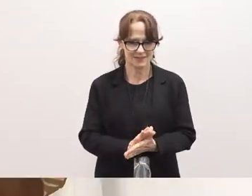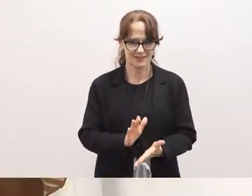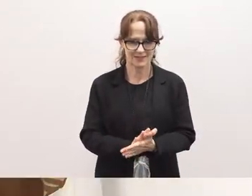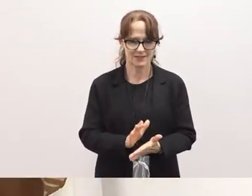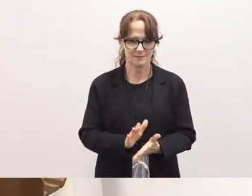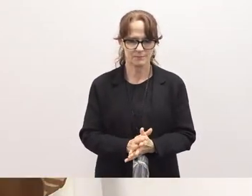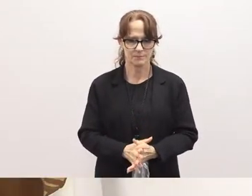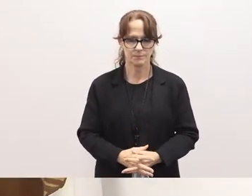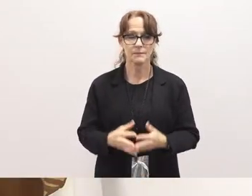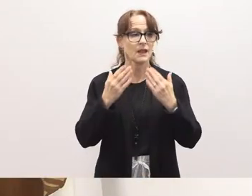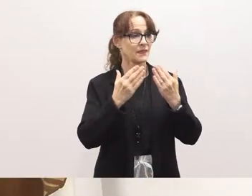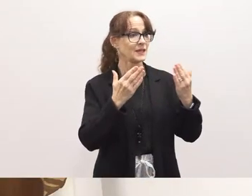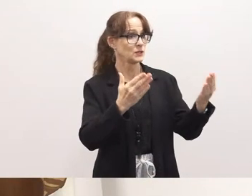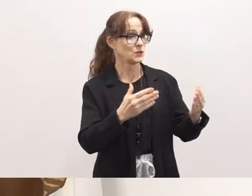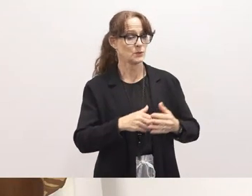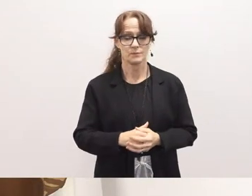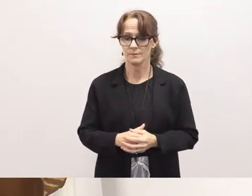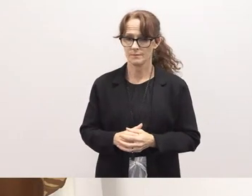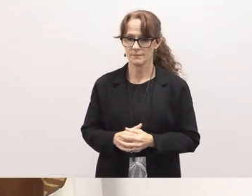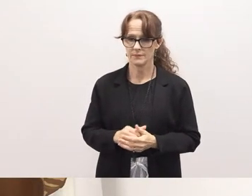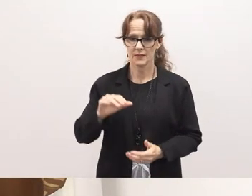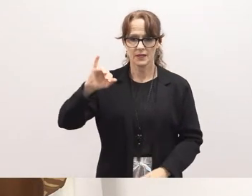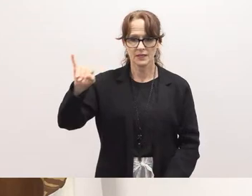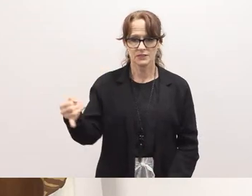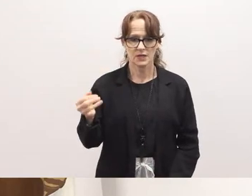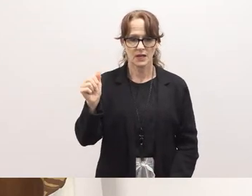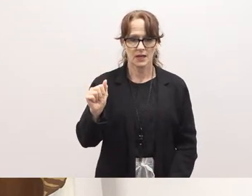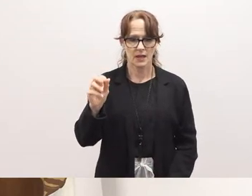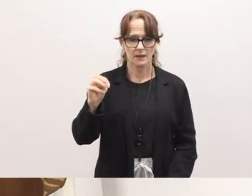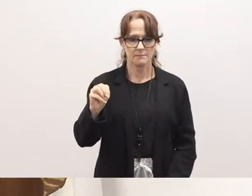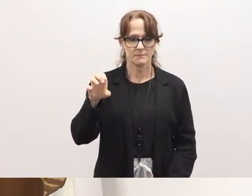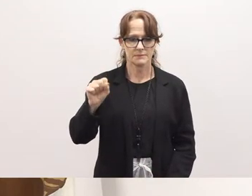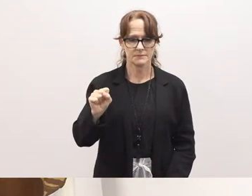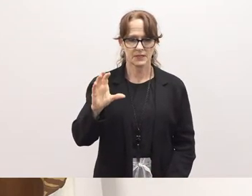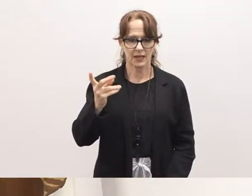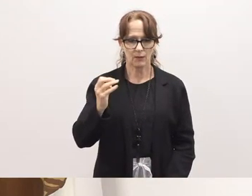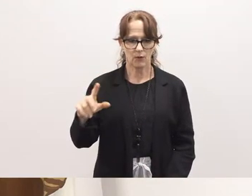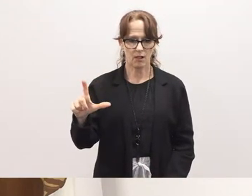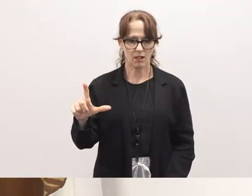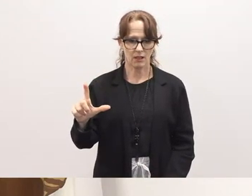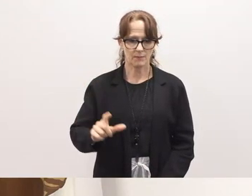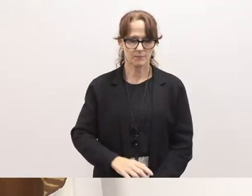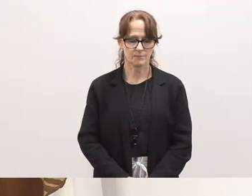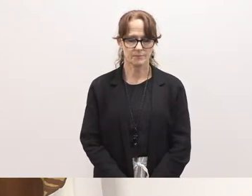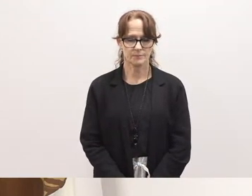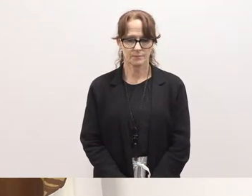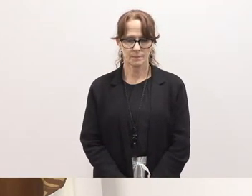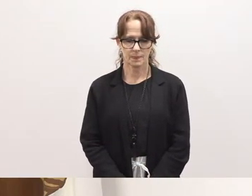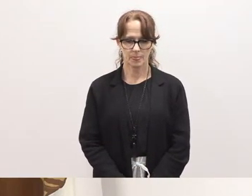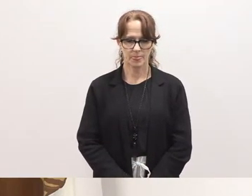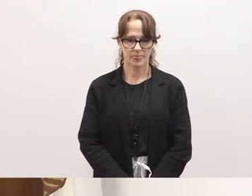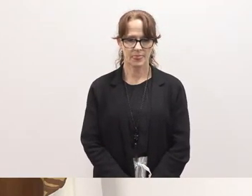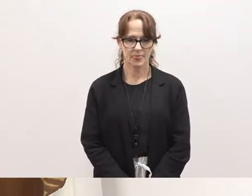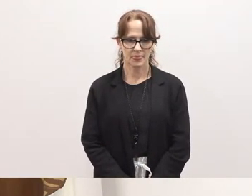Thank you. Next, we have James Carroll. James.